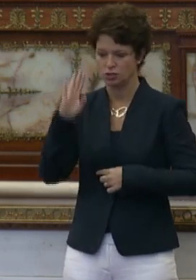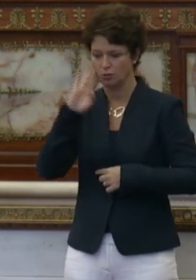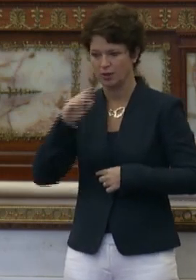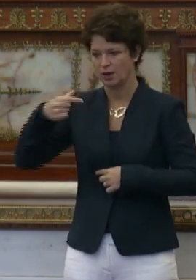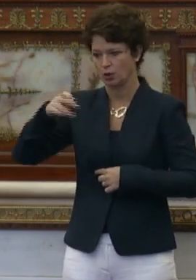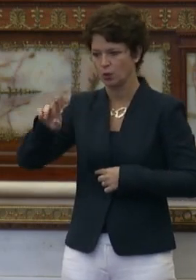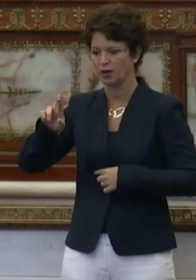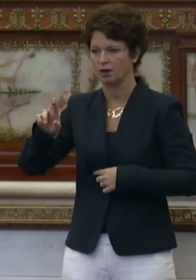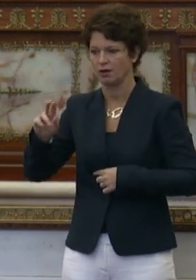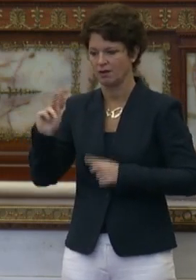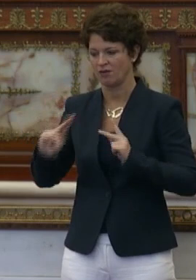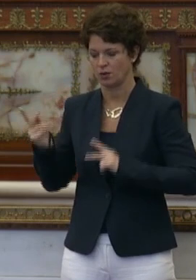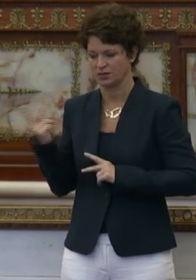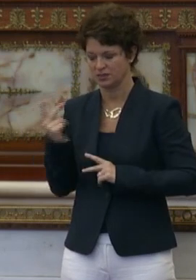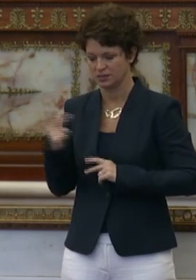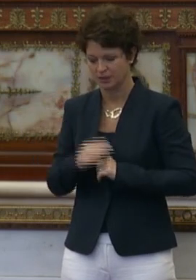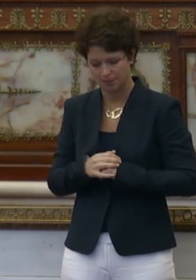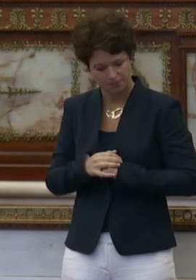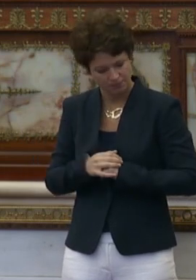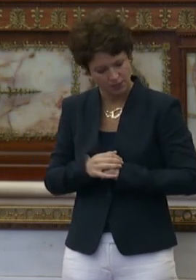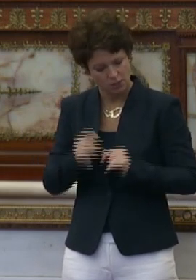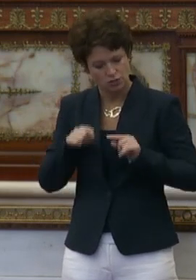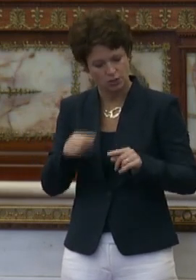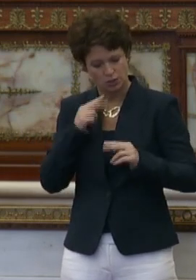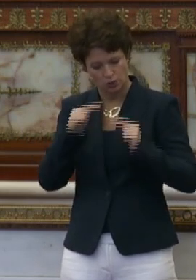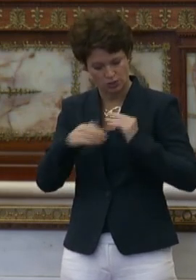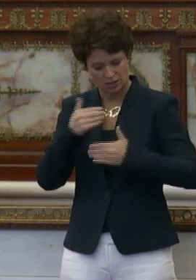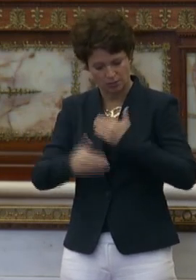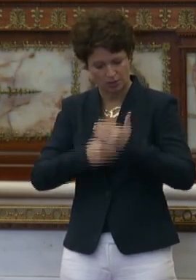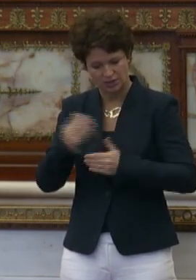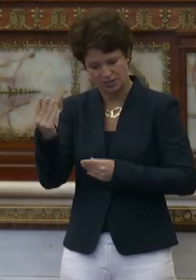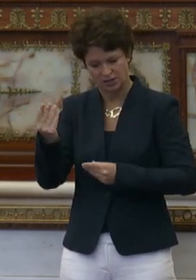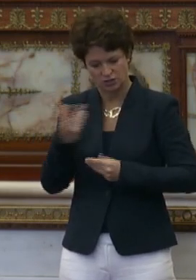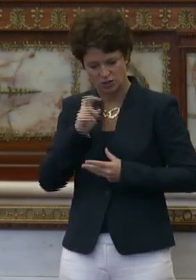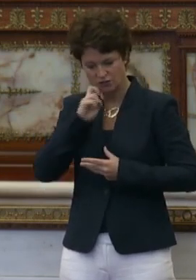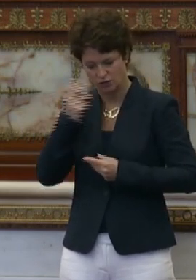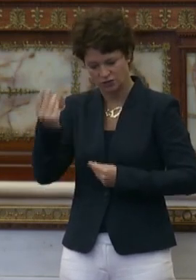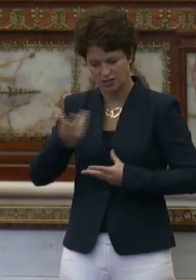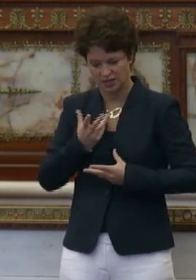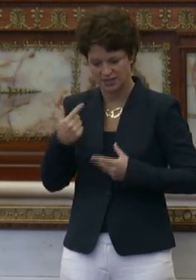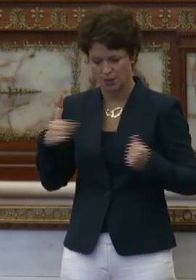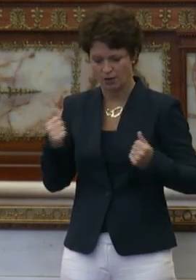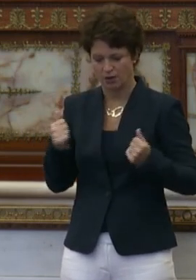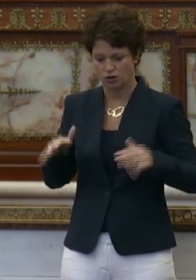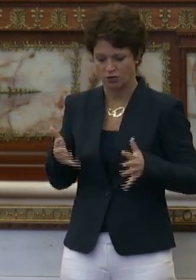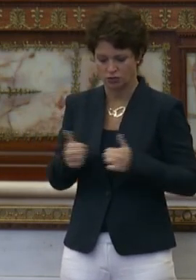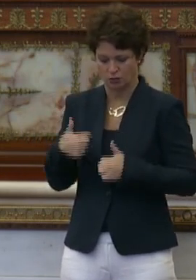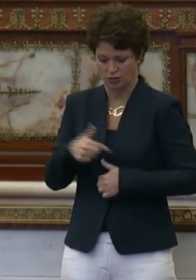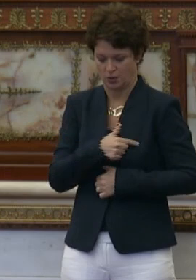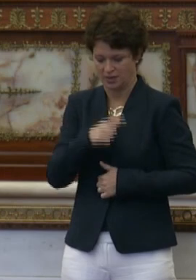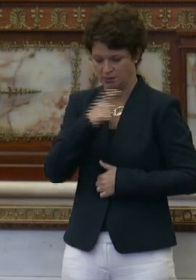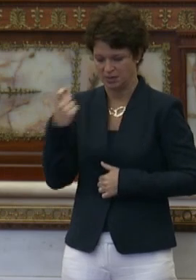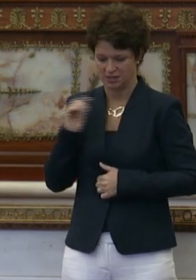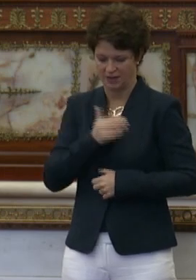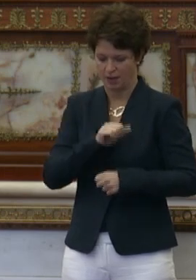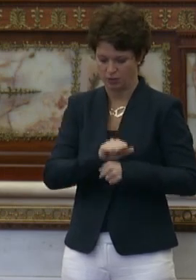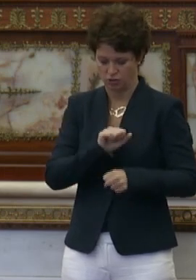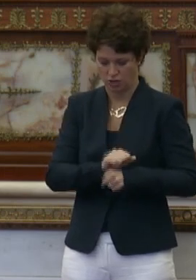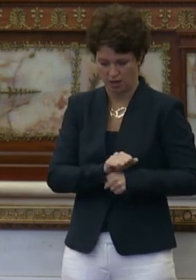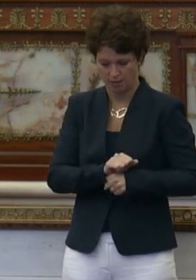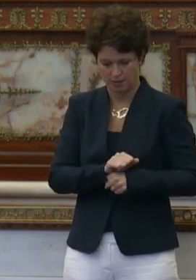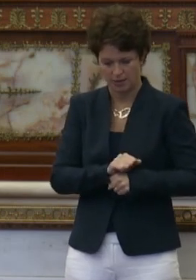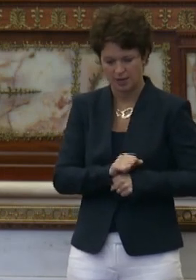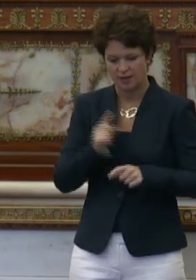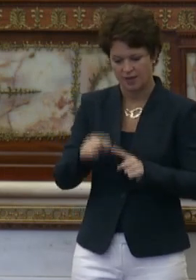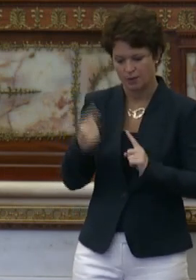queer folks. During the negotiation process, they had the nerve to tell us they were nervous to rent to us in the first place because of our jobs, and they told us